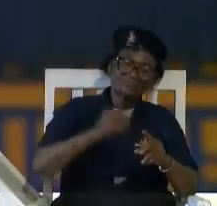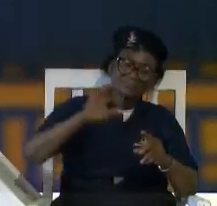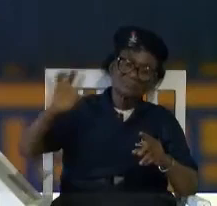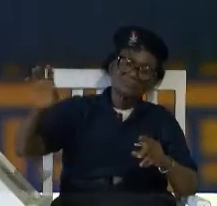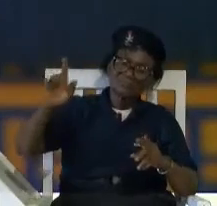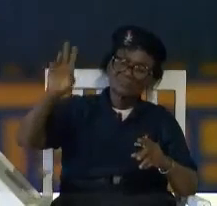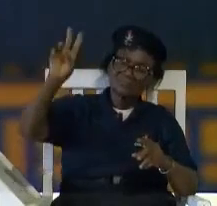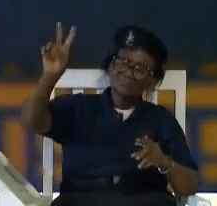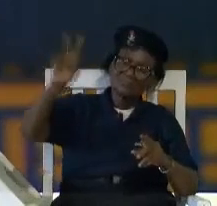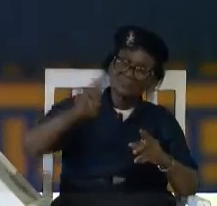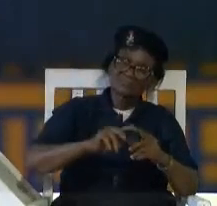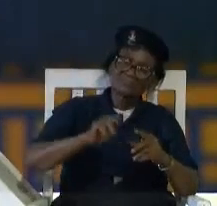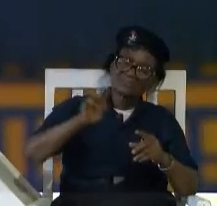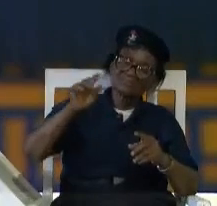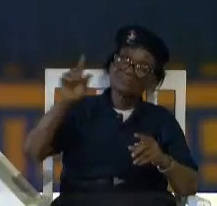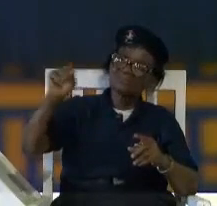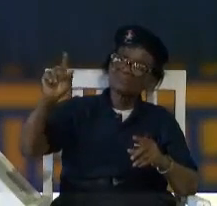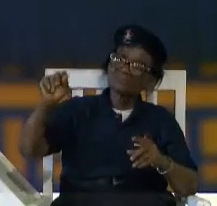Mark 5:2-20.